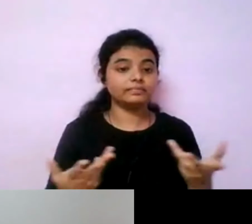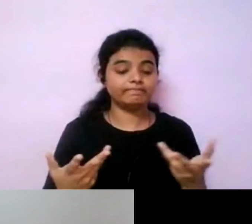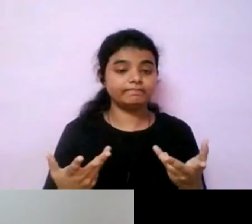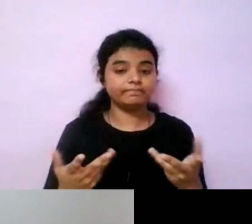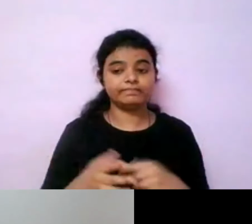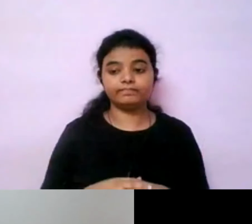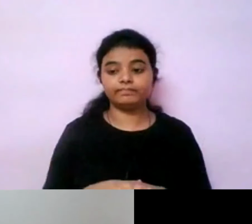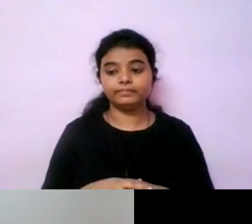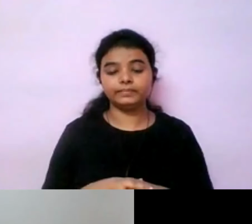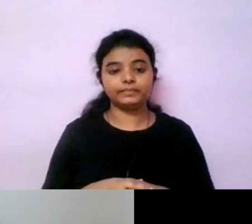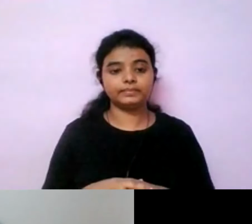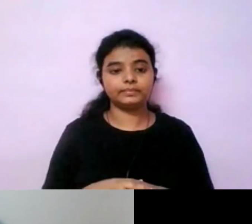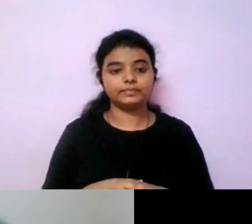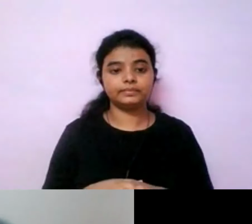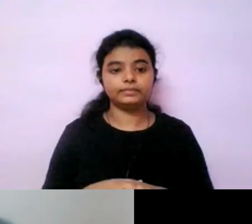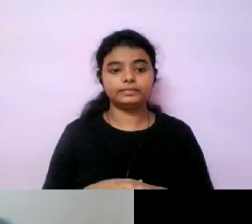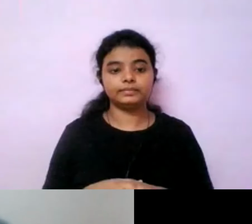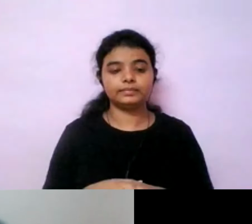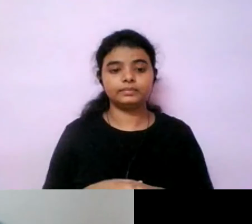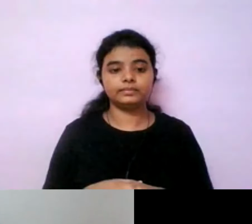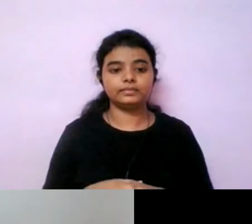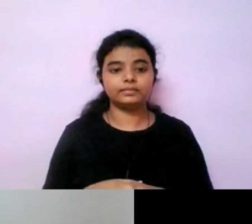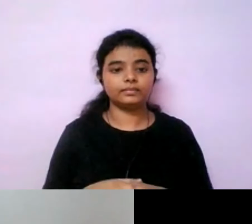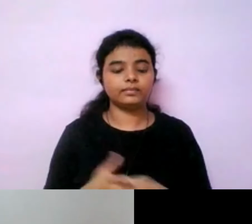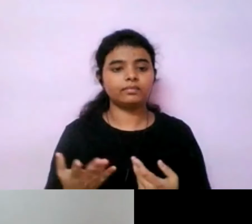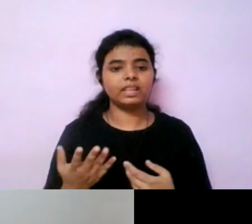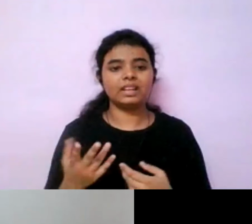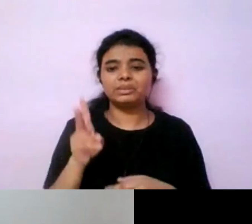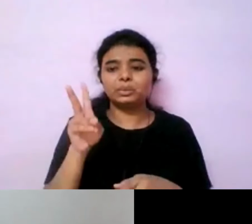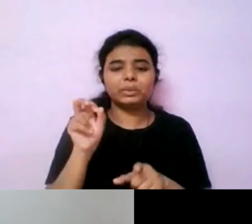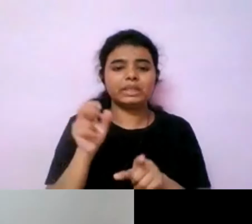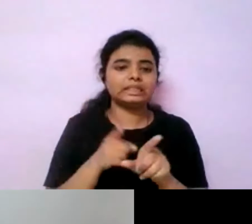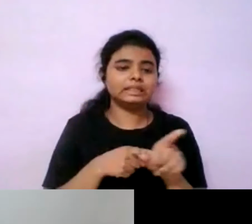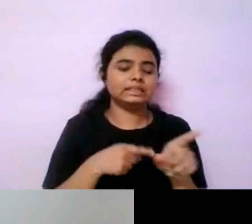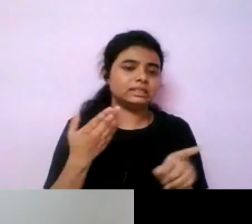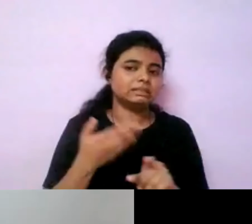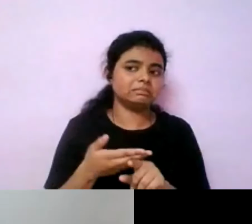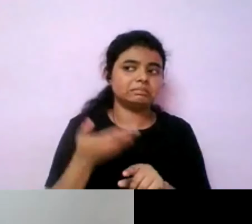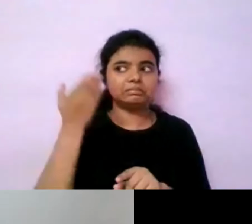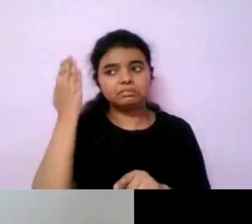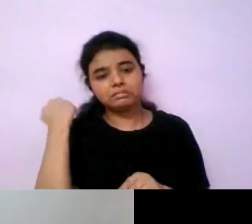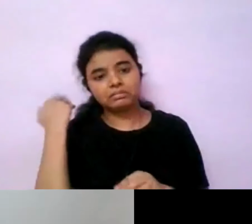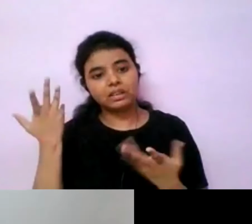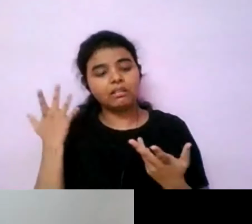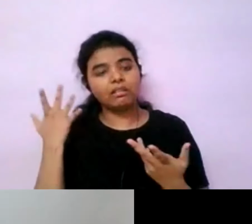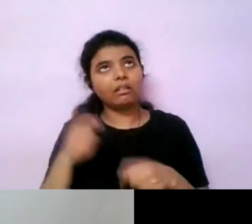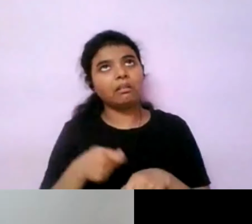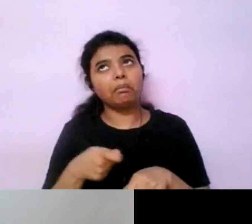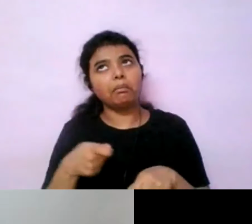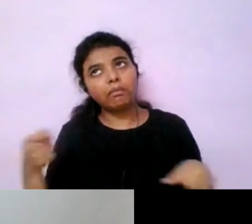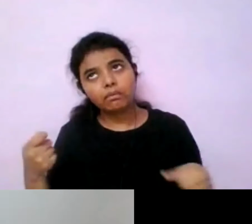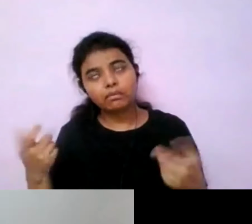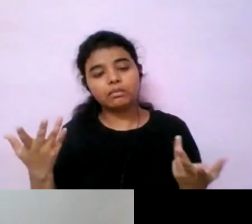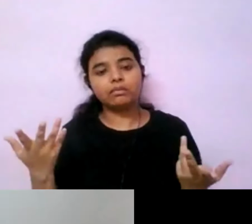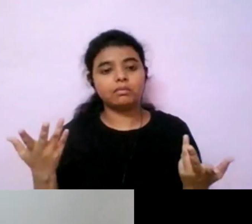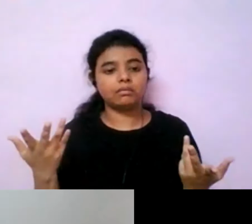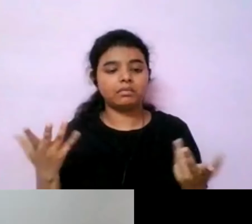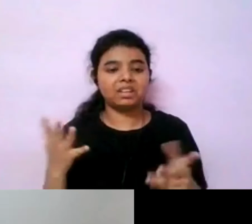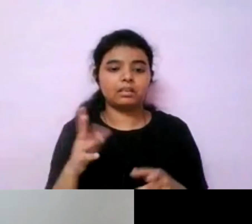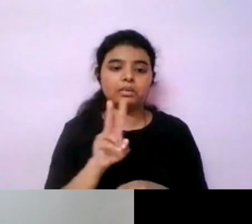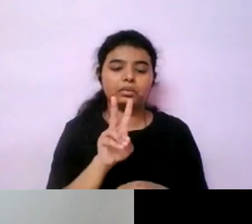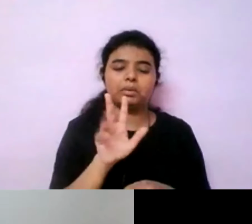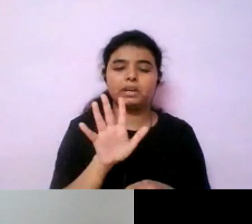that it's only in the last couple of decades, or if we stretch it, then maybe another 5 to